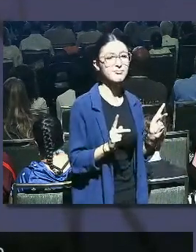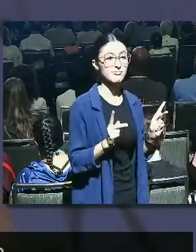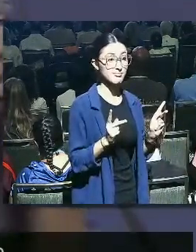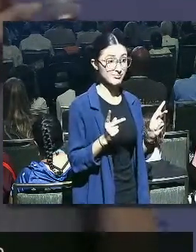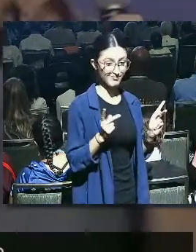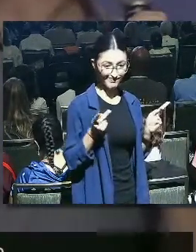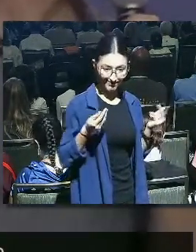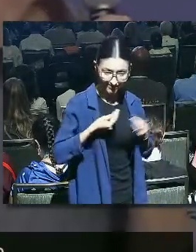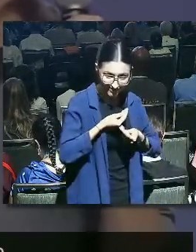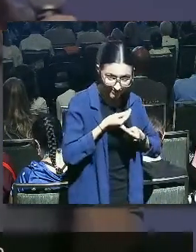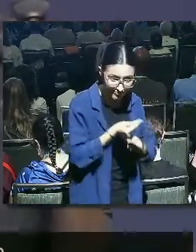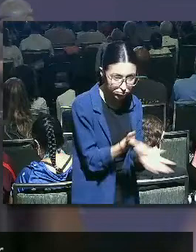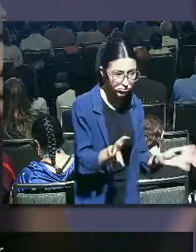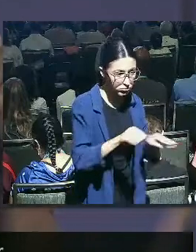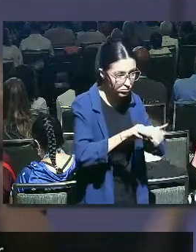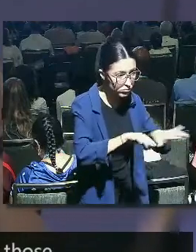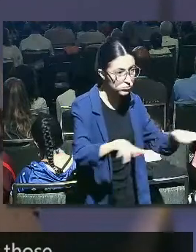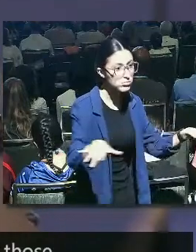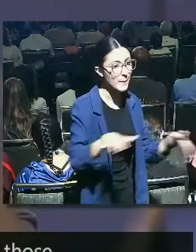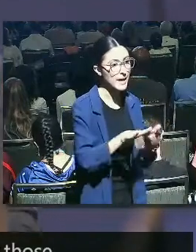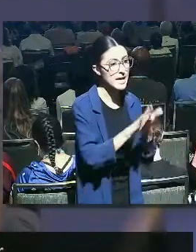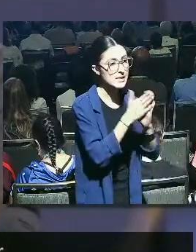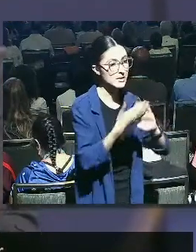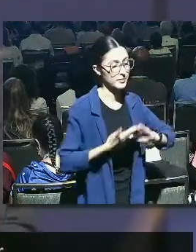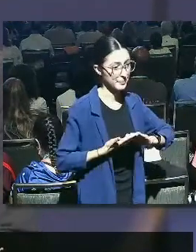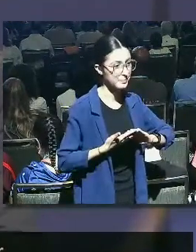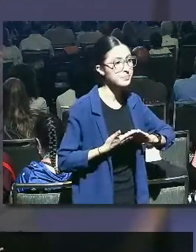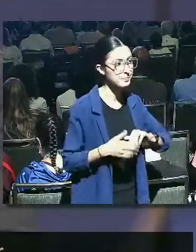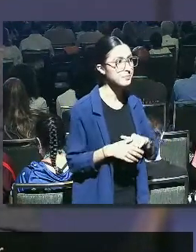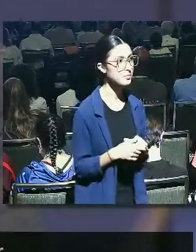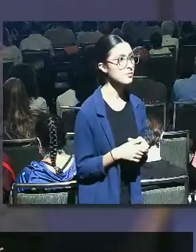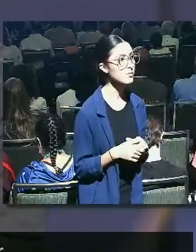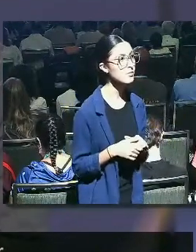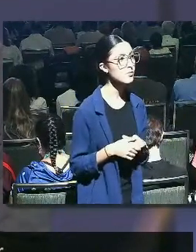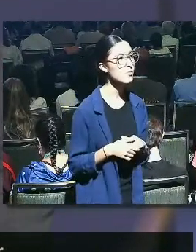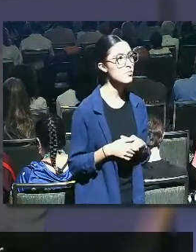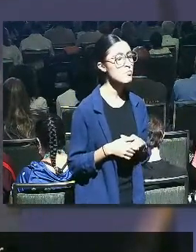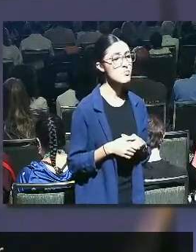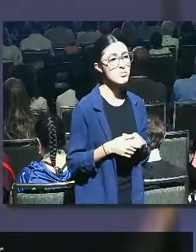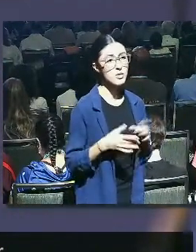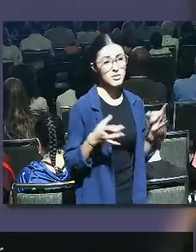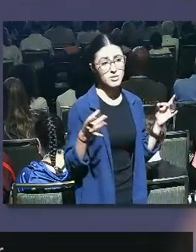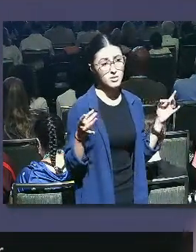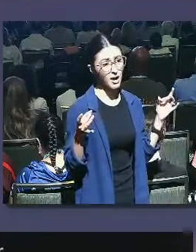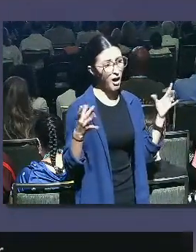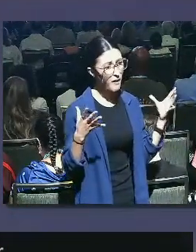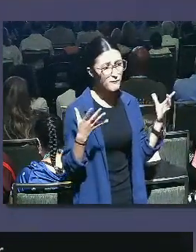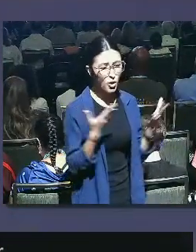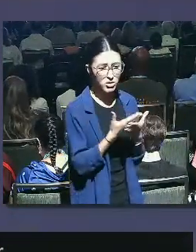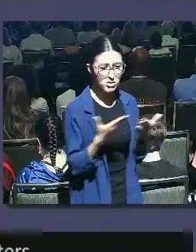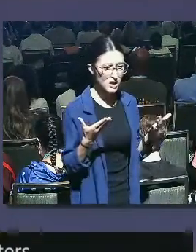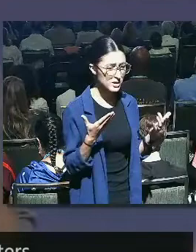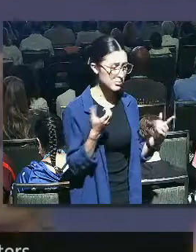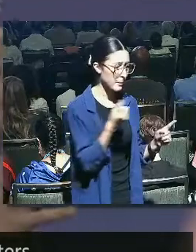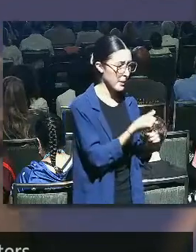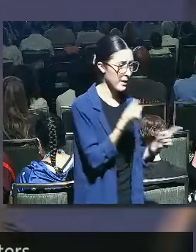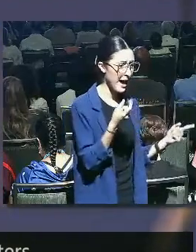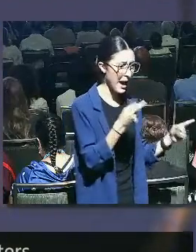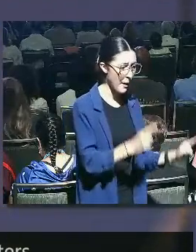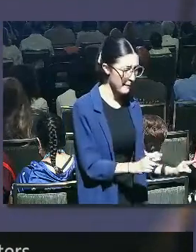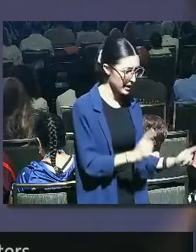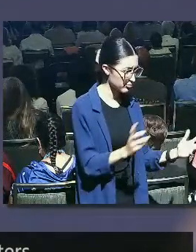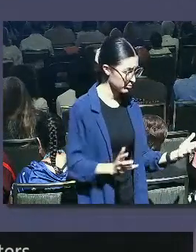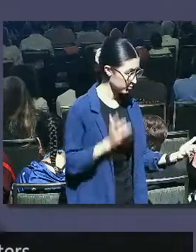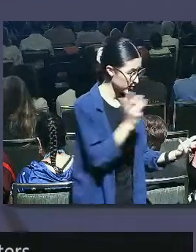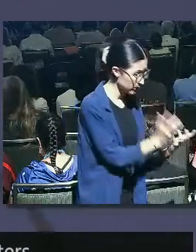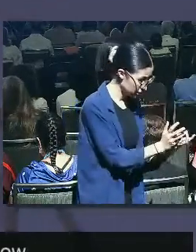Whether those gaps are seen in momentary, turn of the moment disasters, or whether we see those gaps between how things are and how they